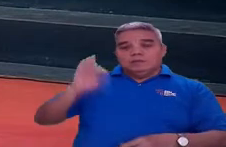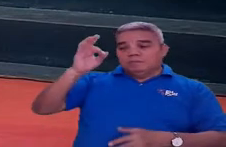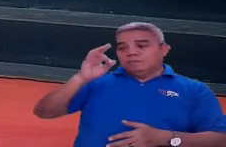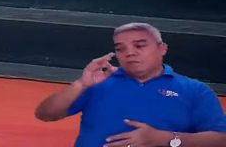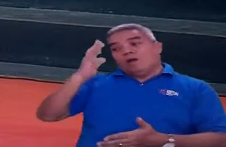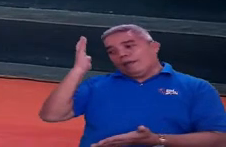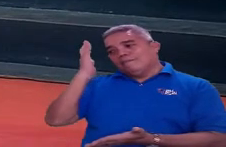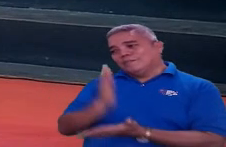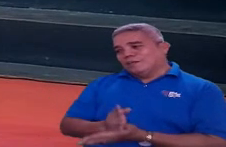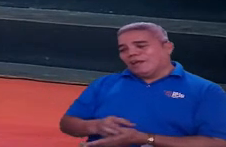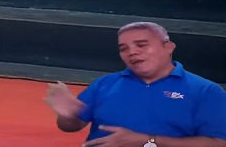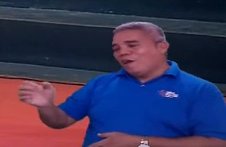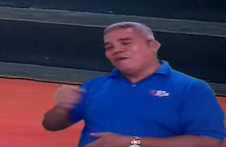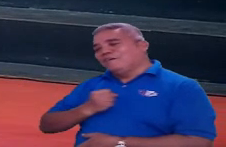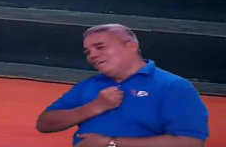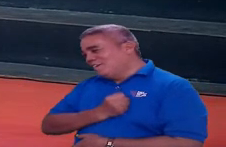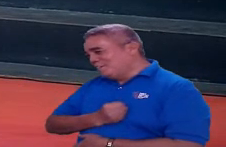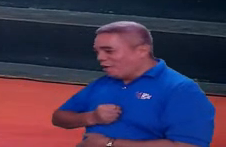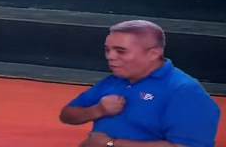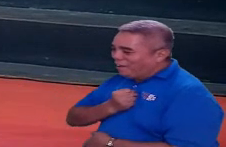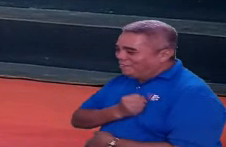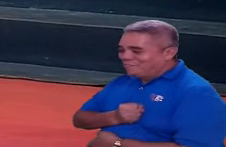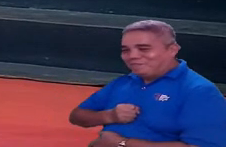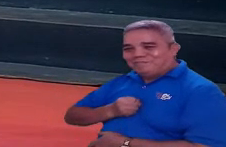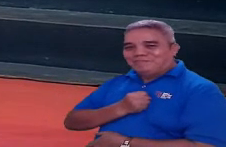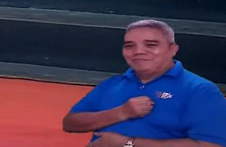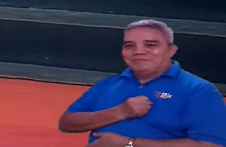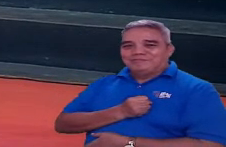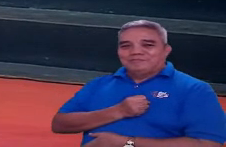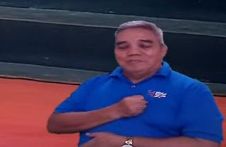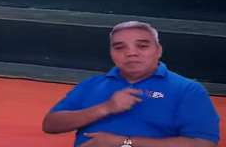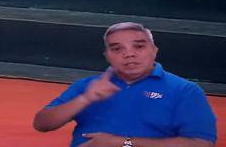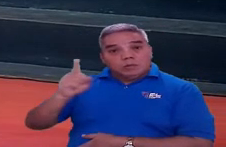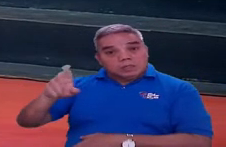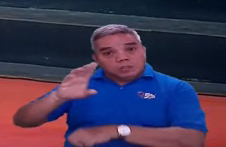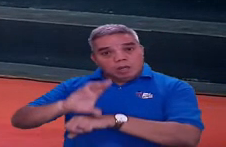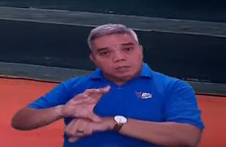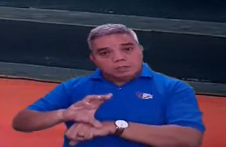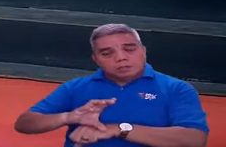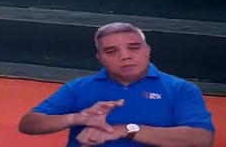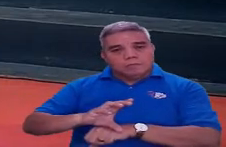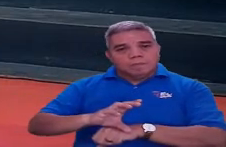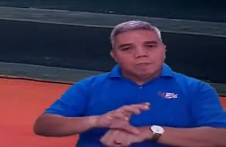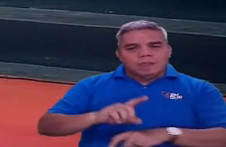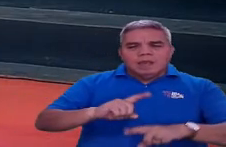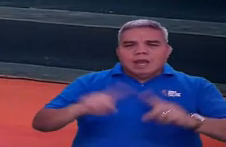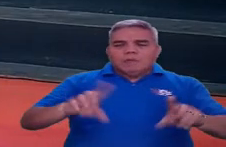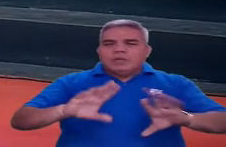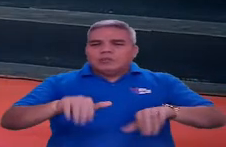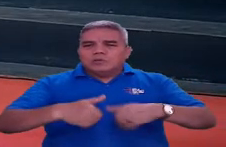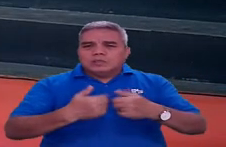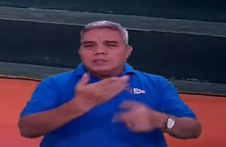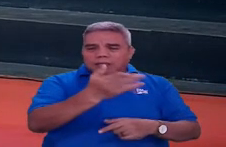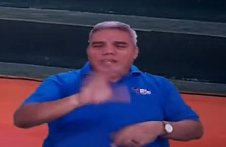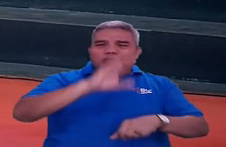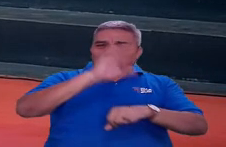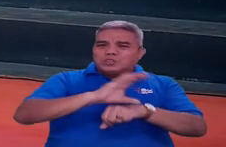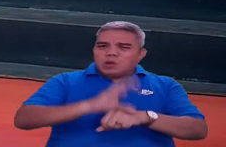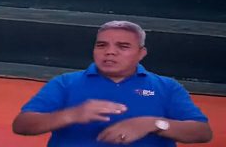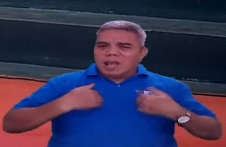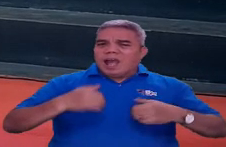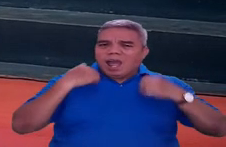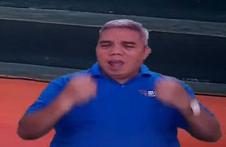have to stop. And say sorry. Because that was his church. Yeah. But if you're going to strengthen your